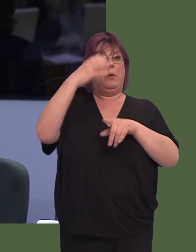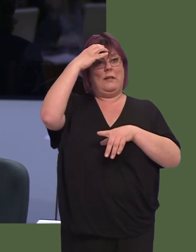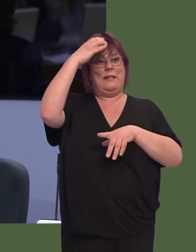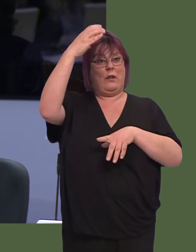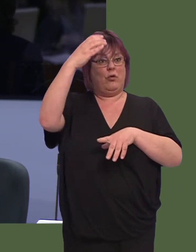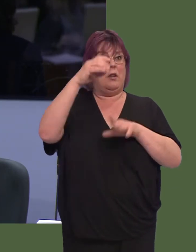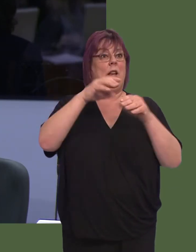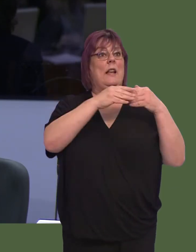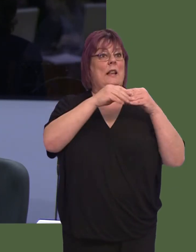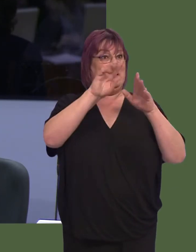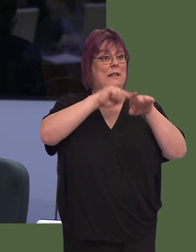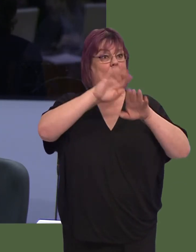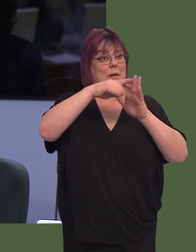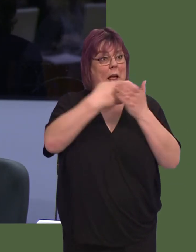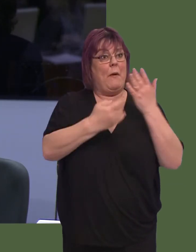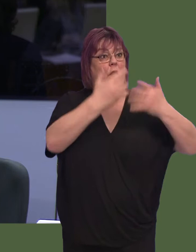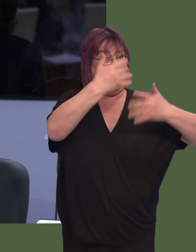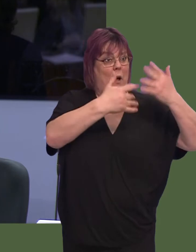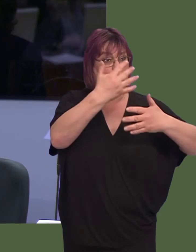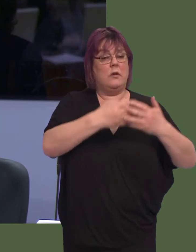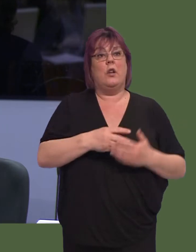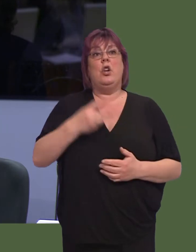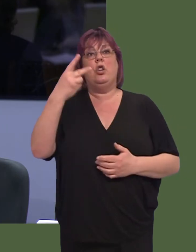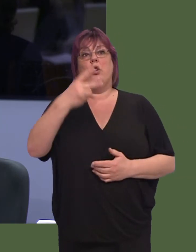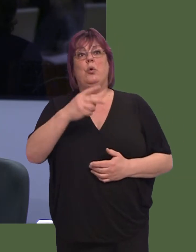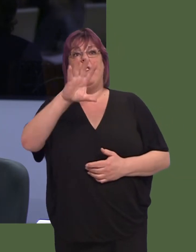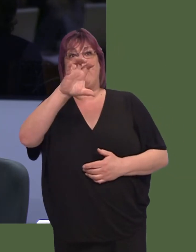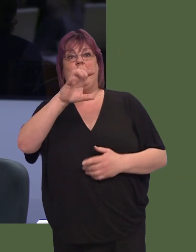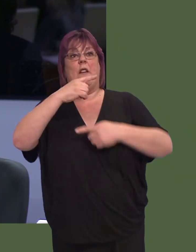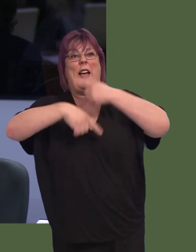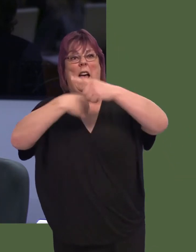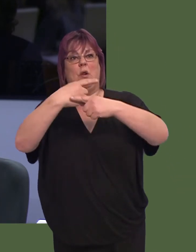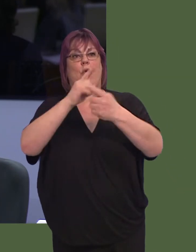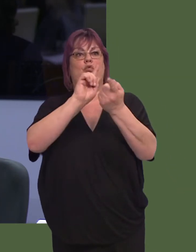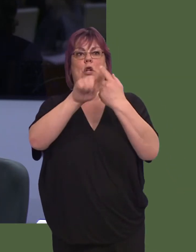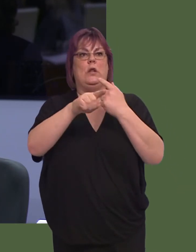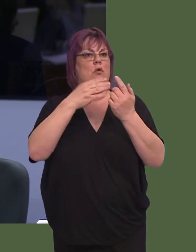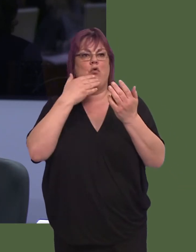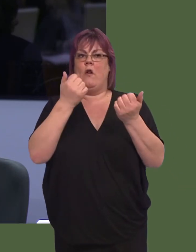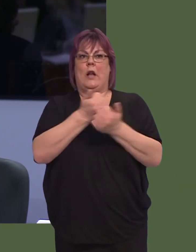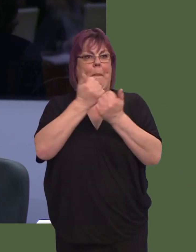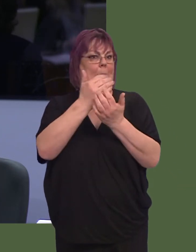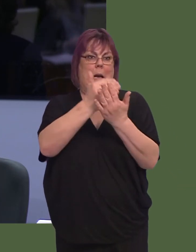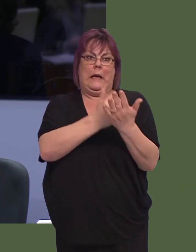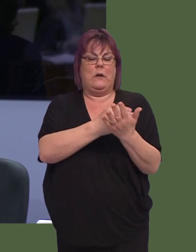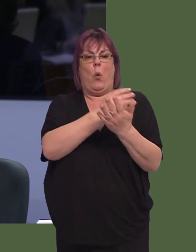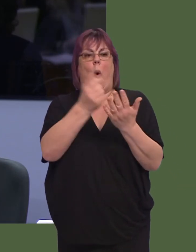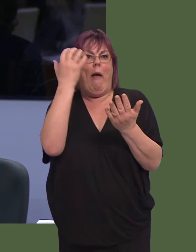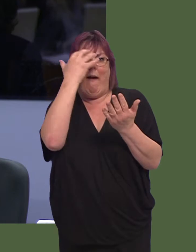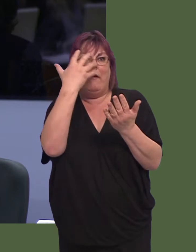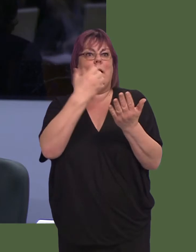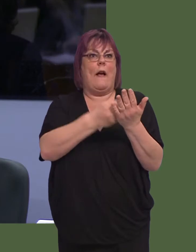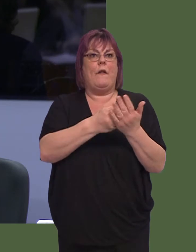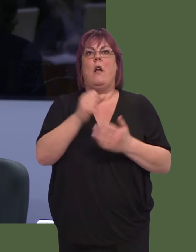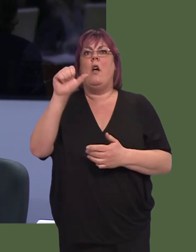statutory timetable for publishing audited accounts, 260 submitted annual returns that were incomplete or contained